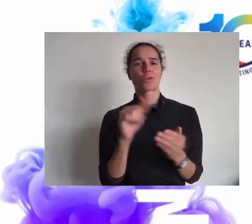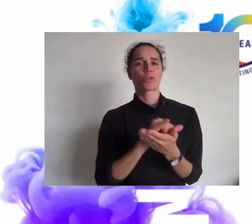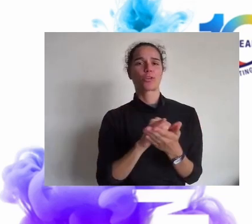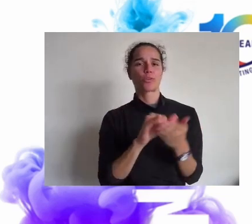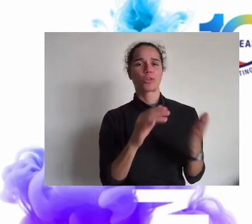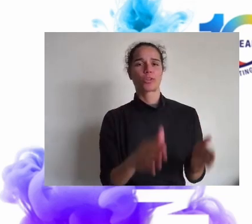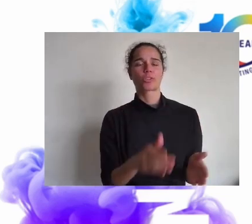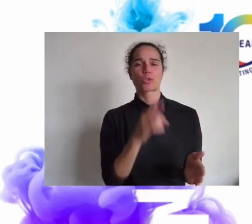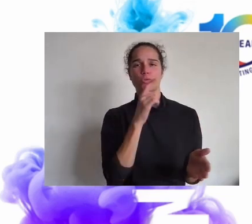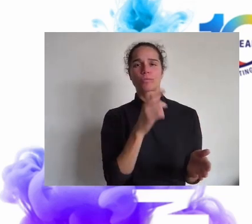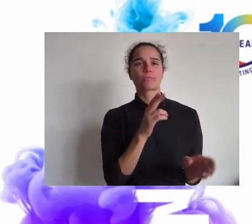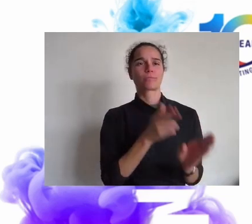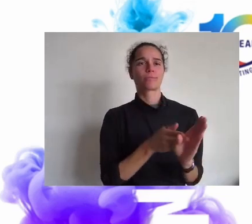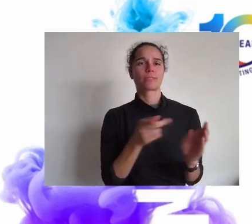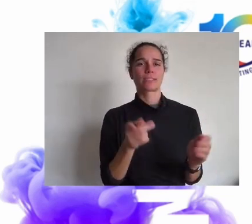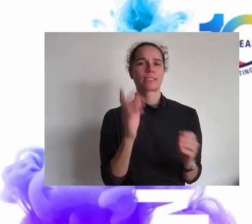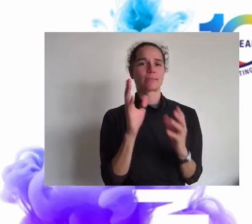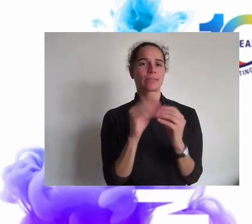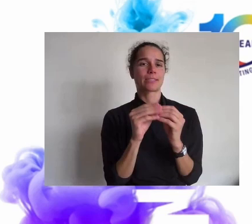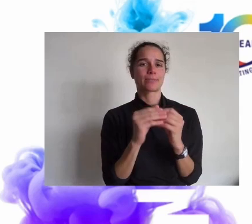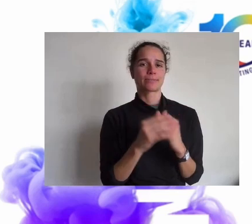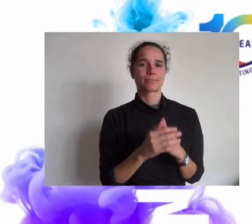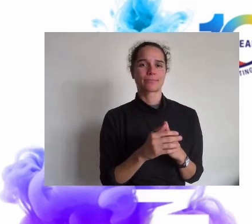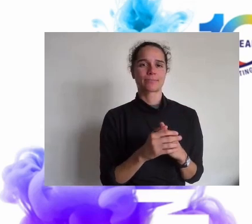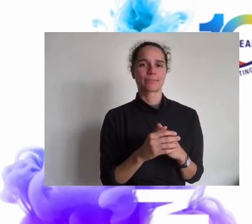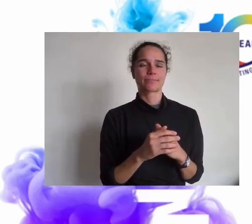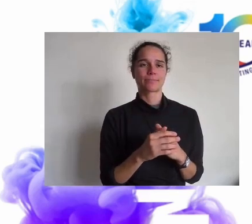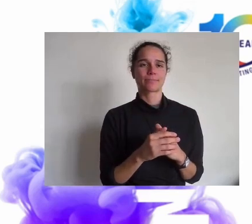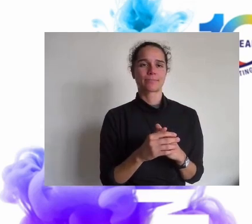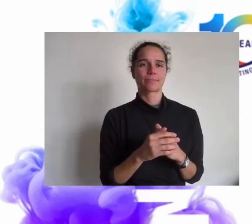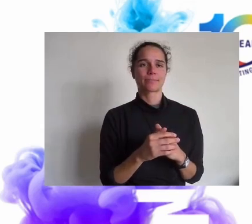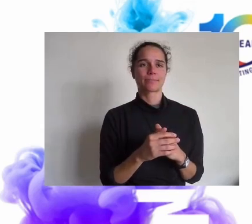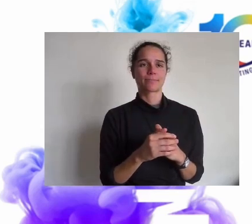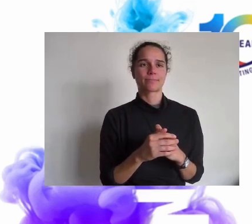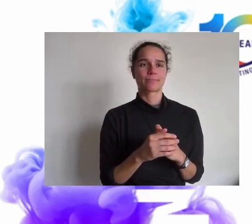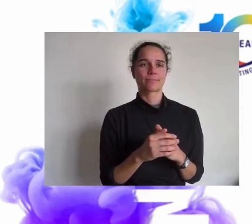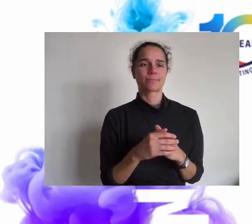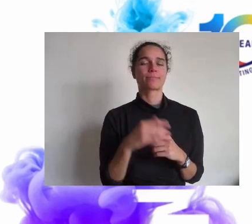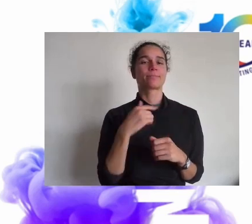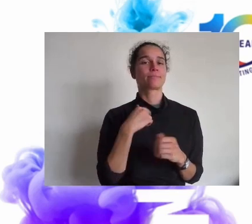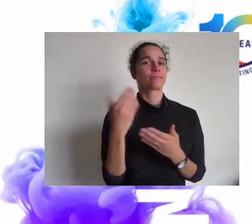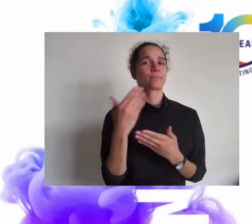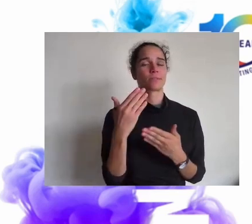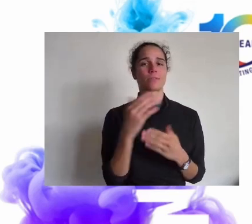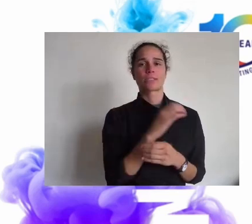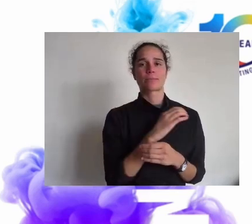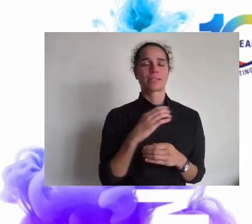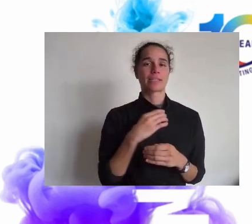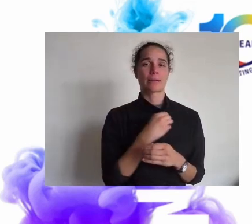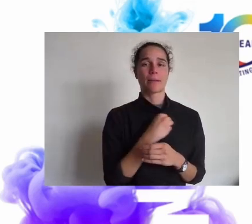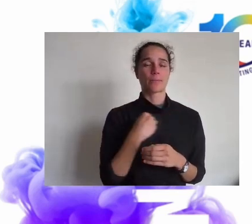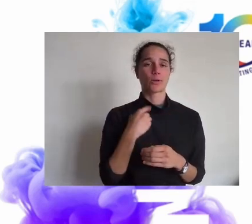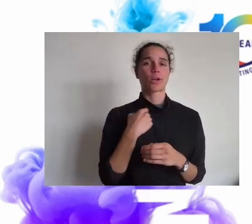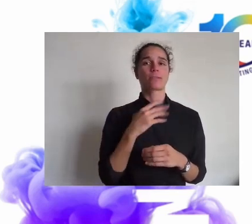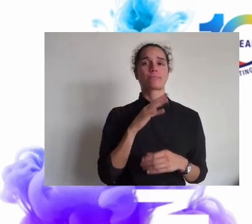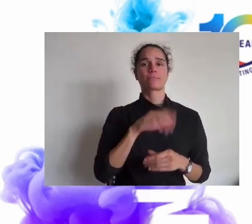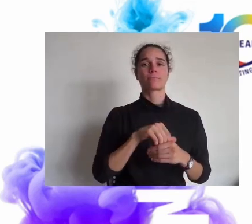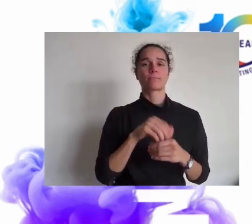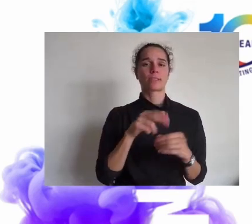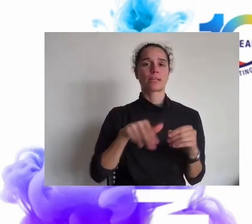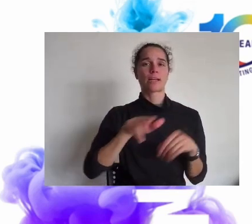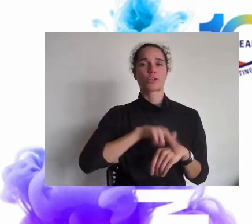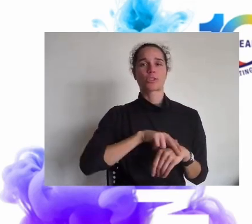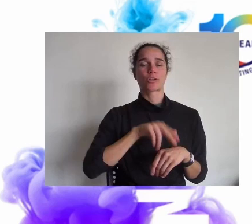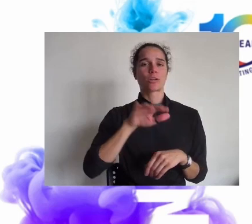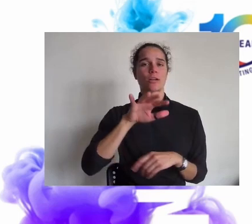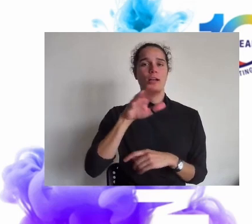section. I serve as a Dive In Disability Committee member. I belong to the National African American